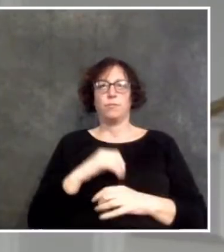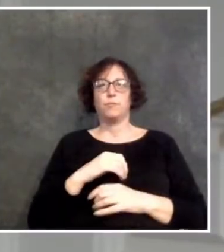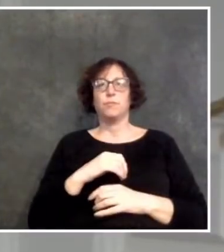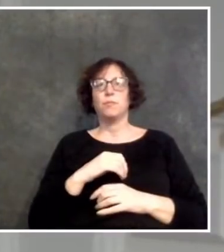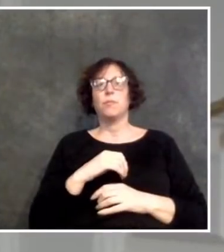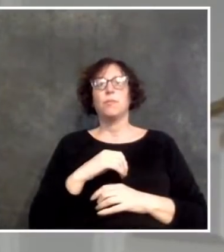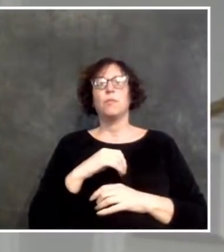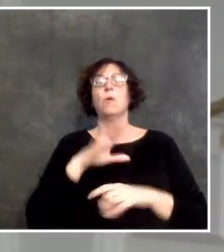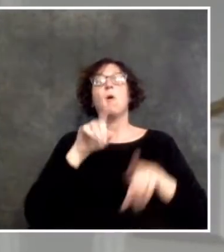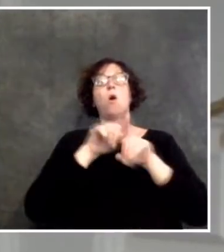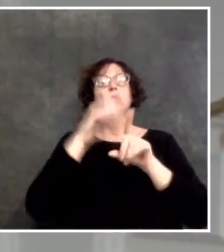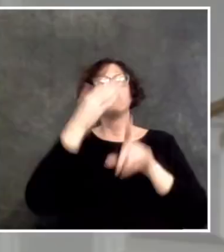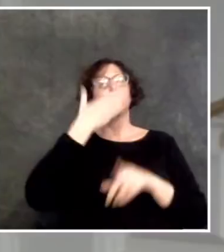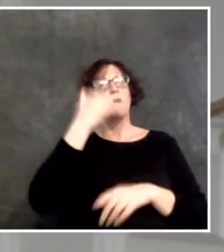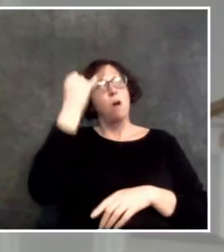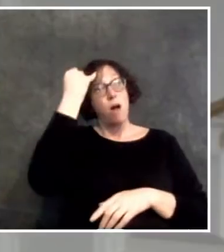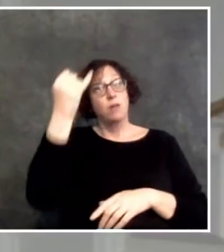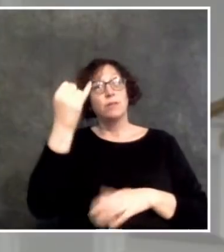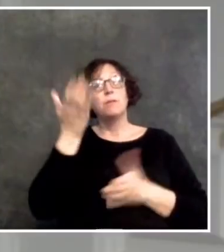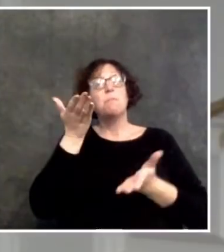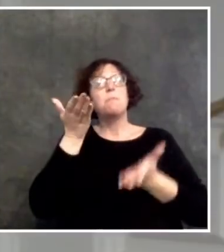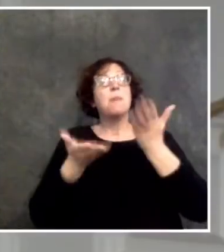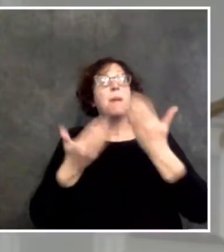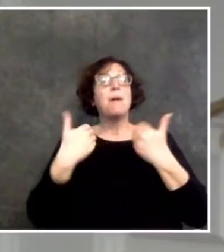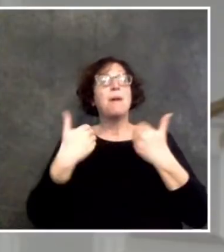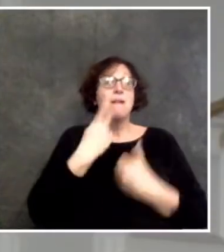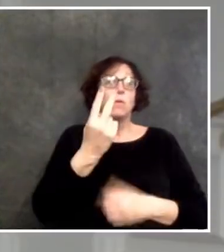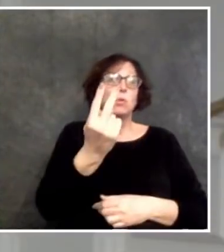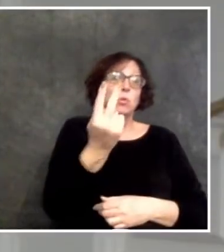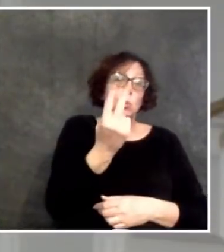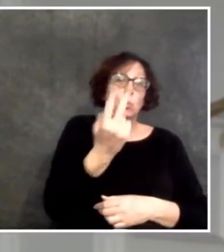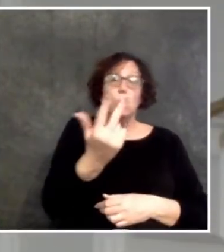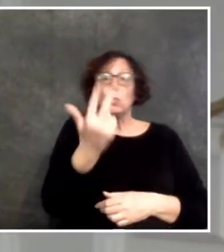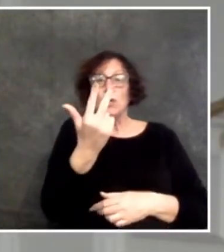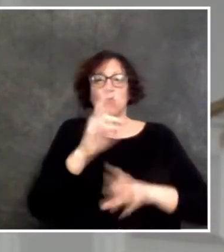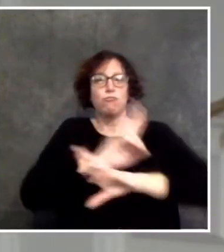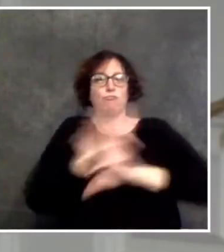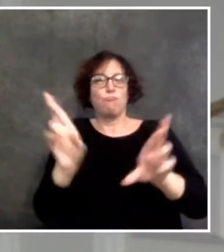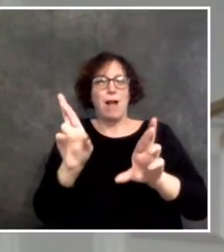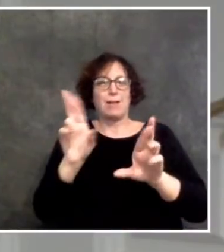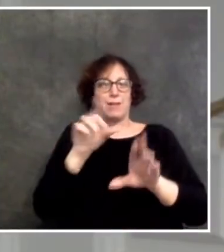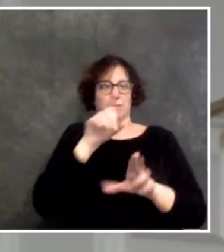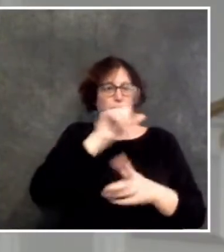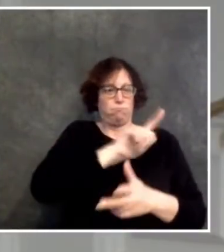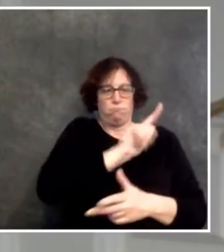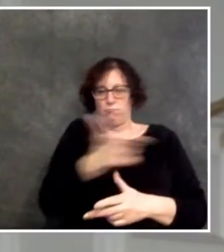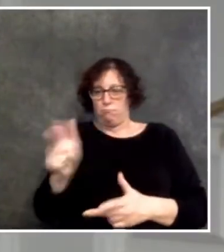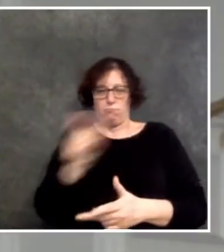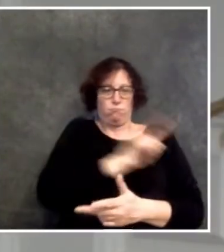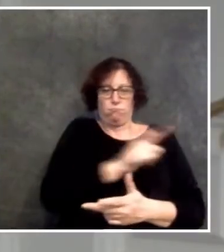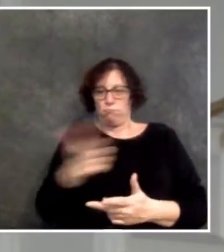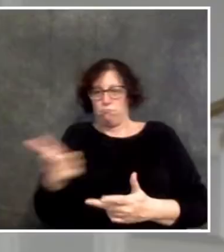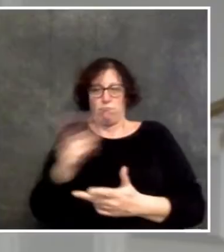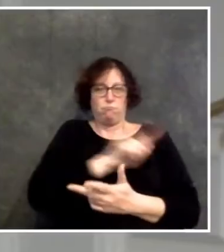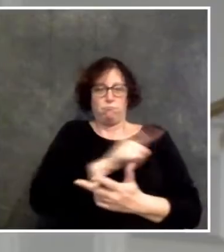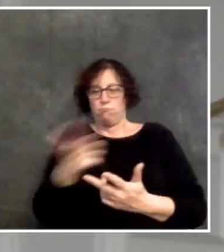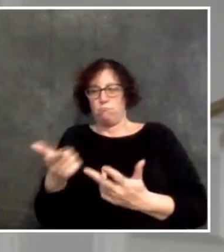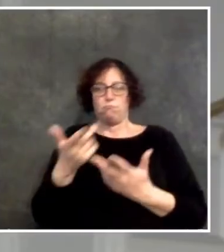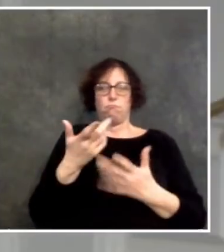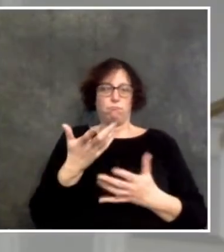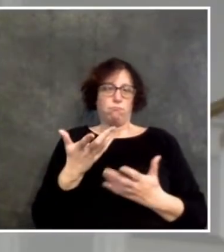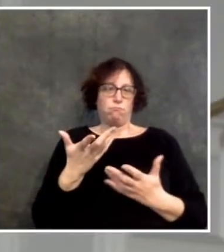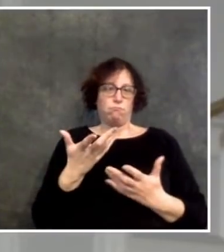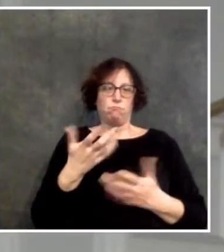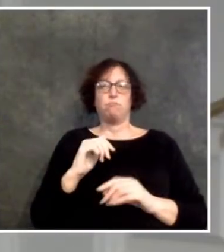again, thinking back to when we were kids and playing games or Halloween and